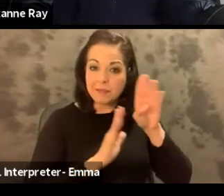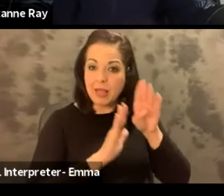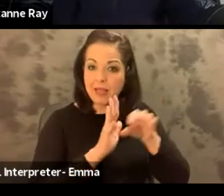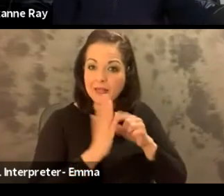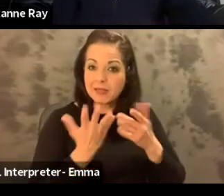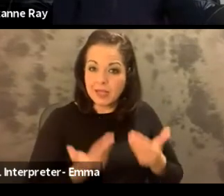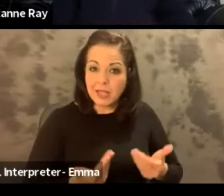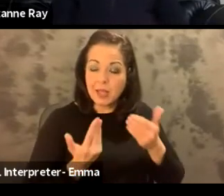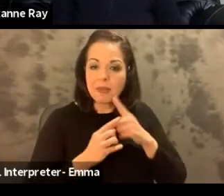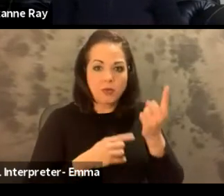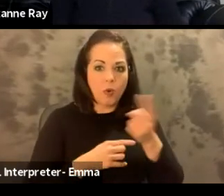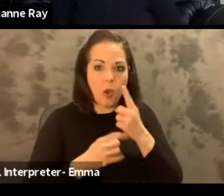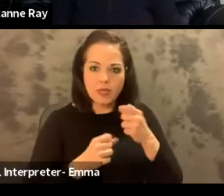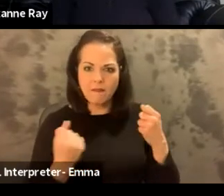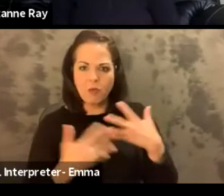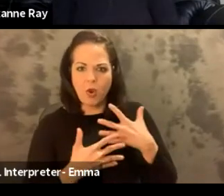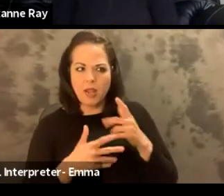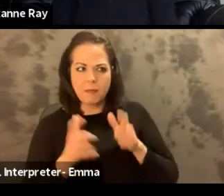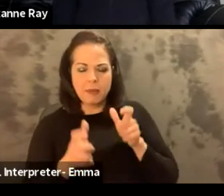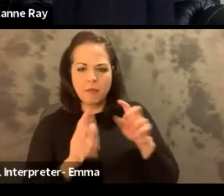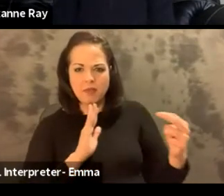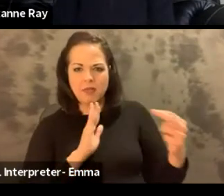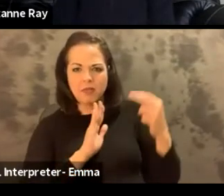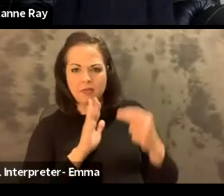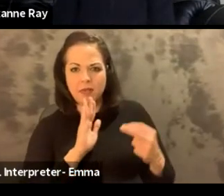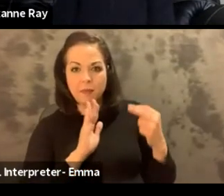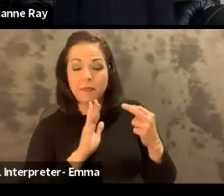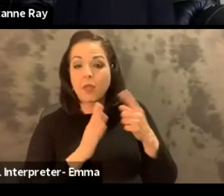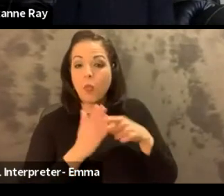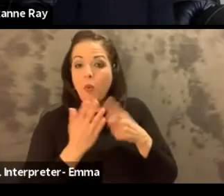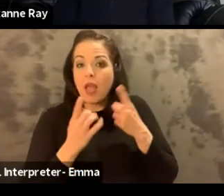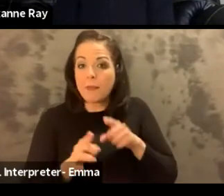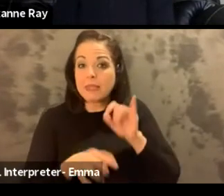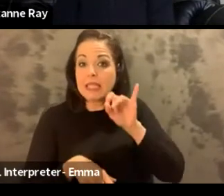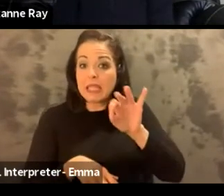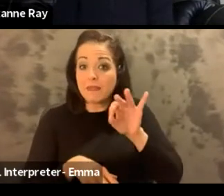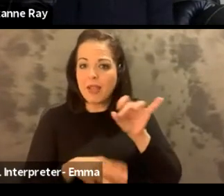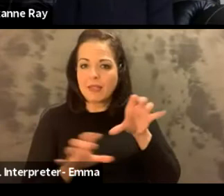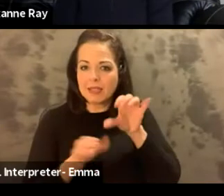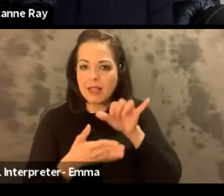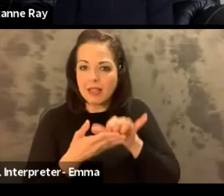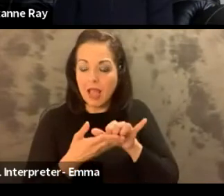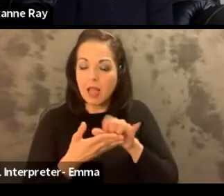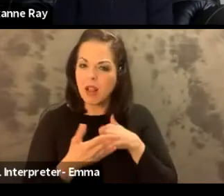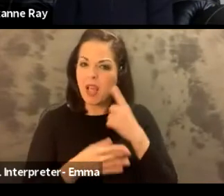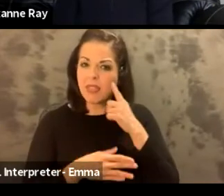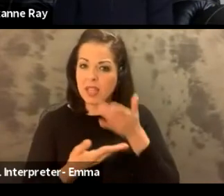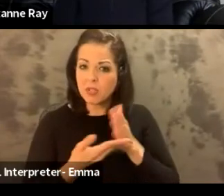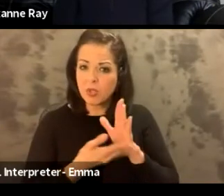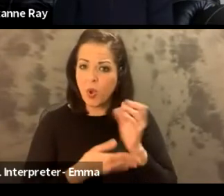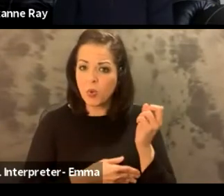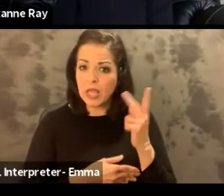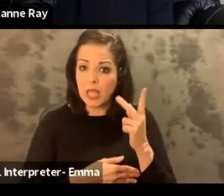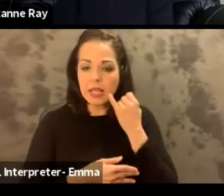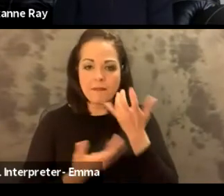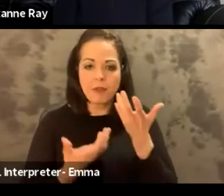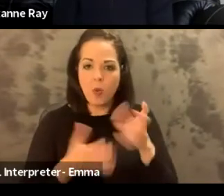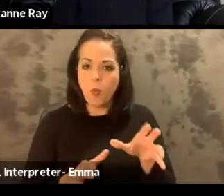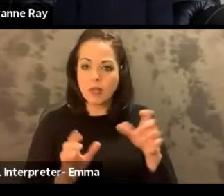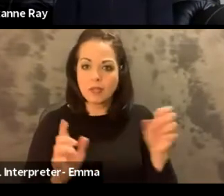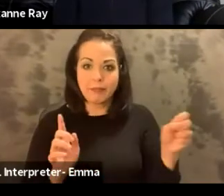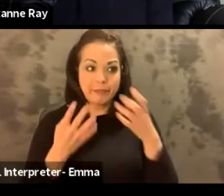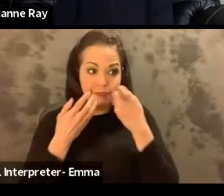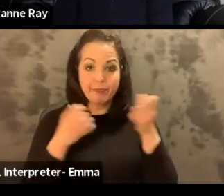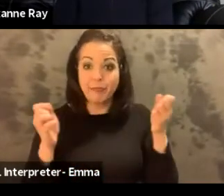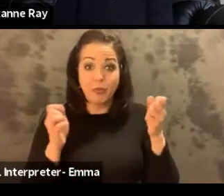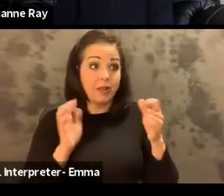very afraid of kind of the stuff that would happen if I did that. And I think it's okay if you don't want to put your identity out there.